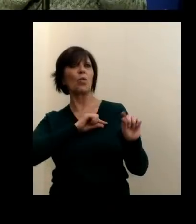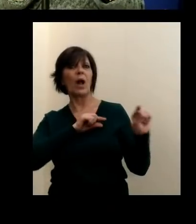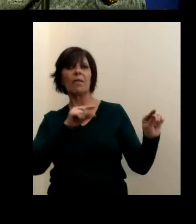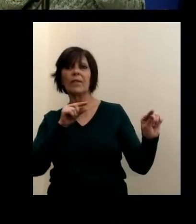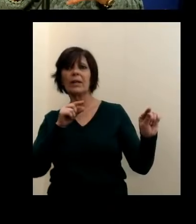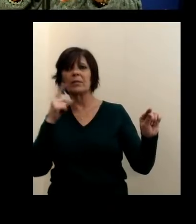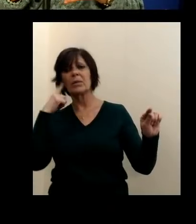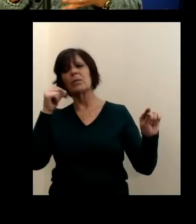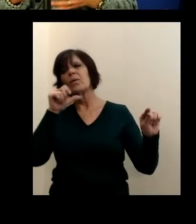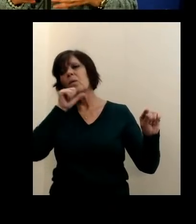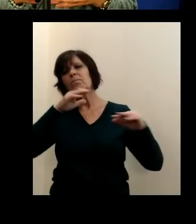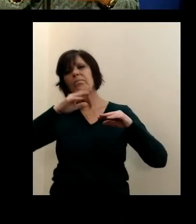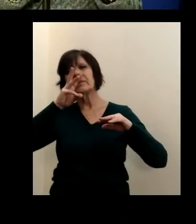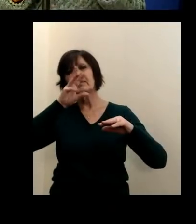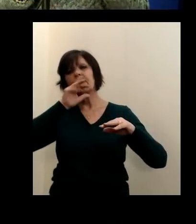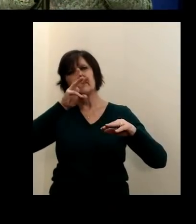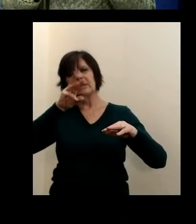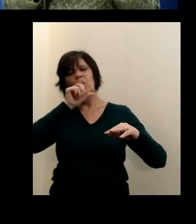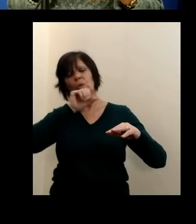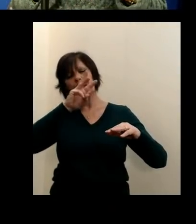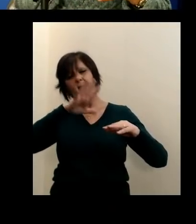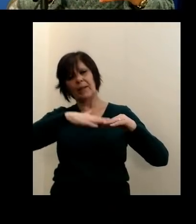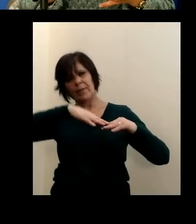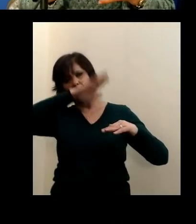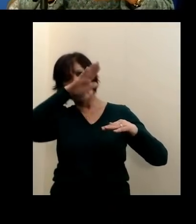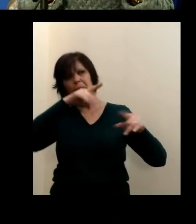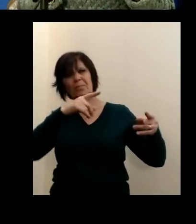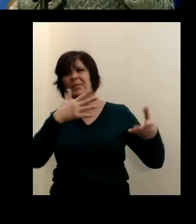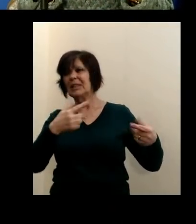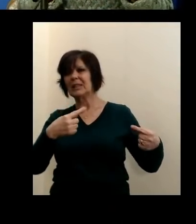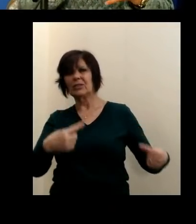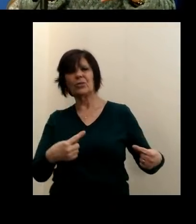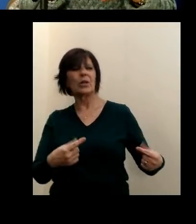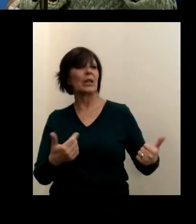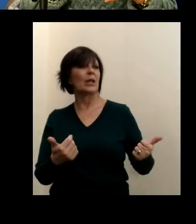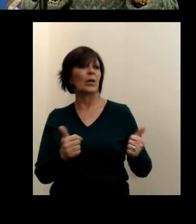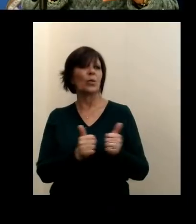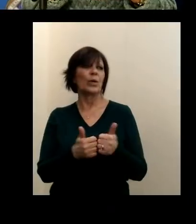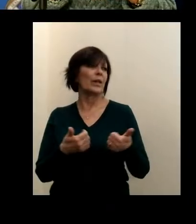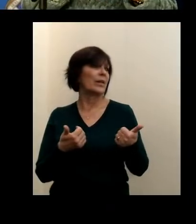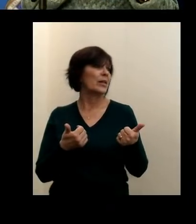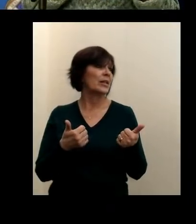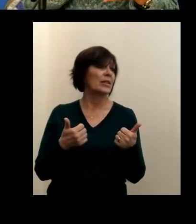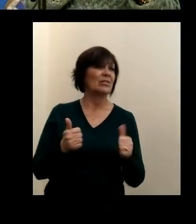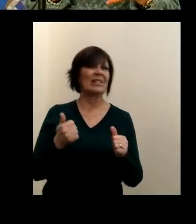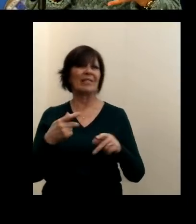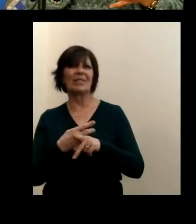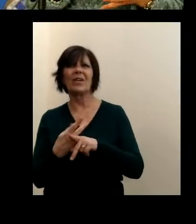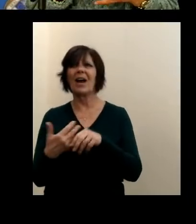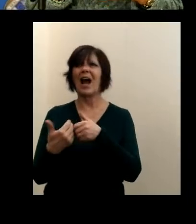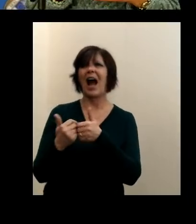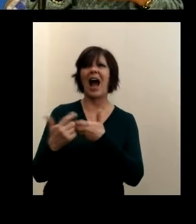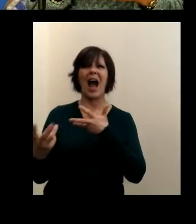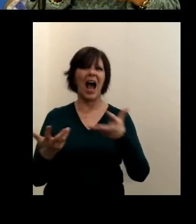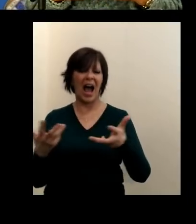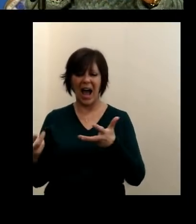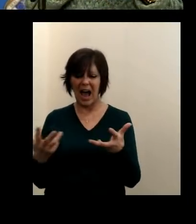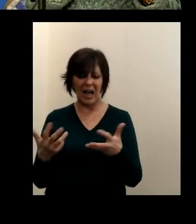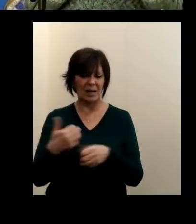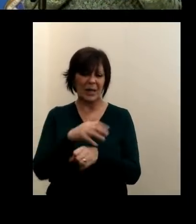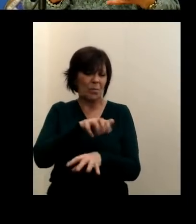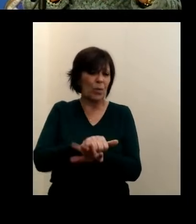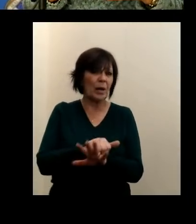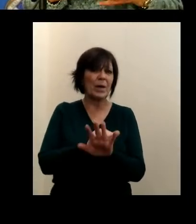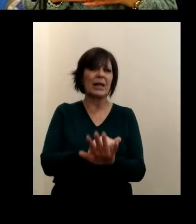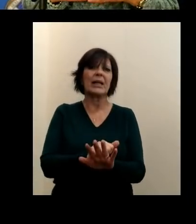they're 65 or up, and they may be struggling with with trying to navigate with their phone to make an appointment